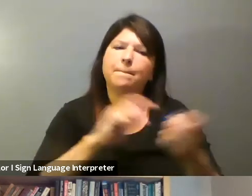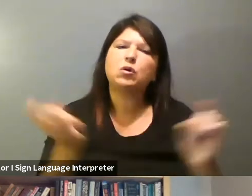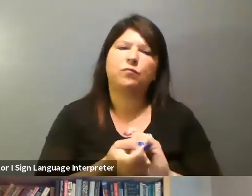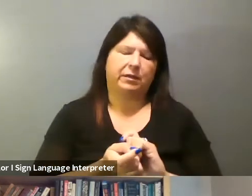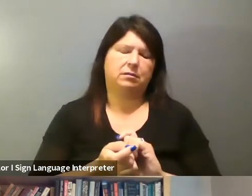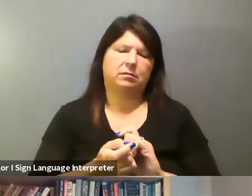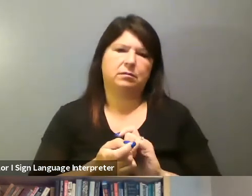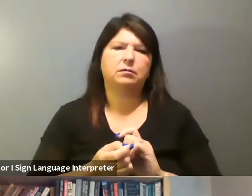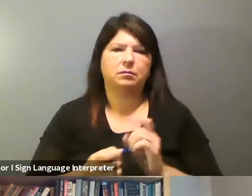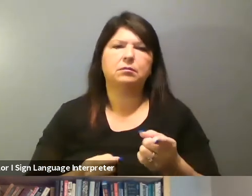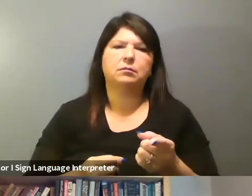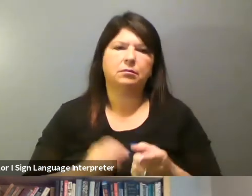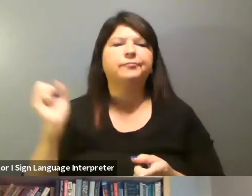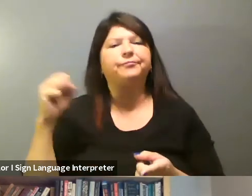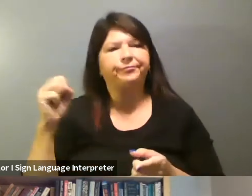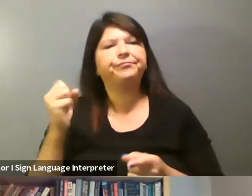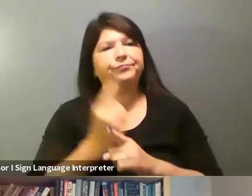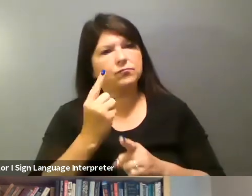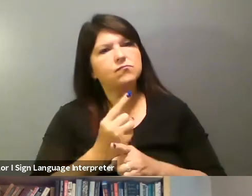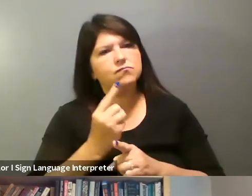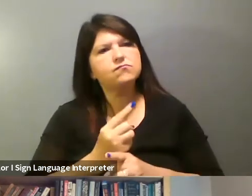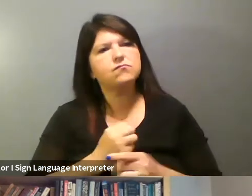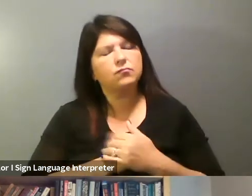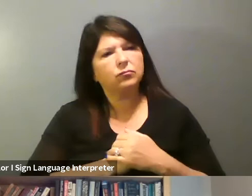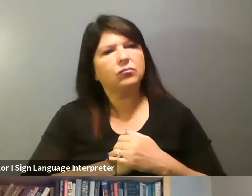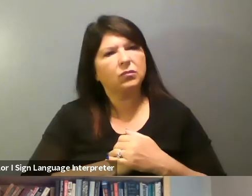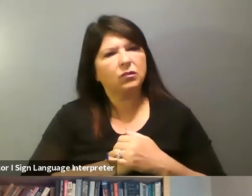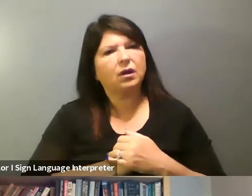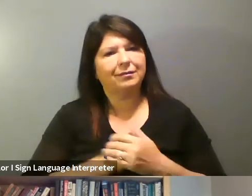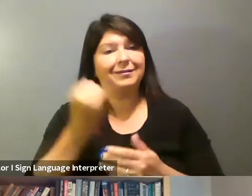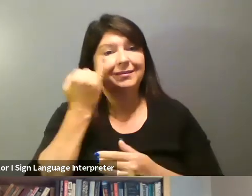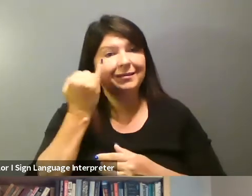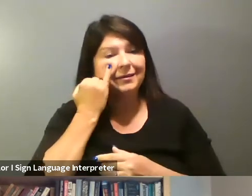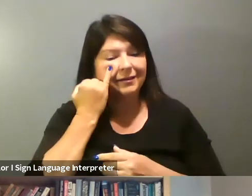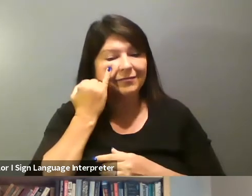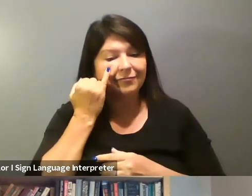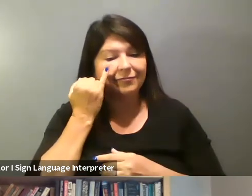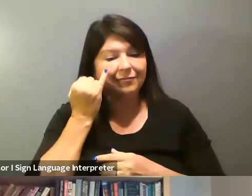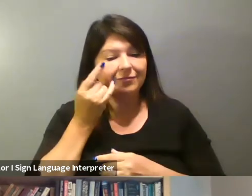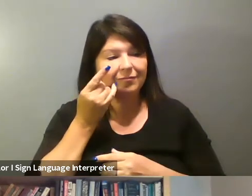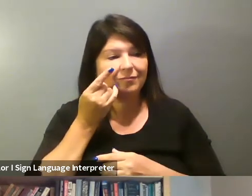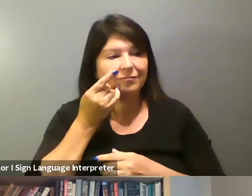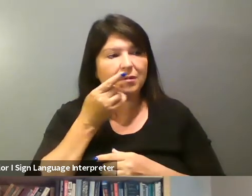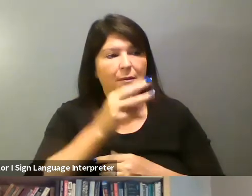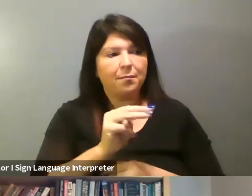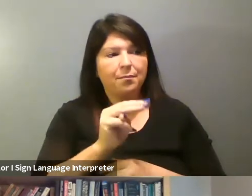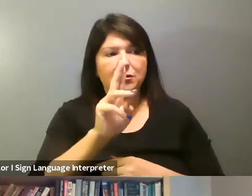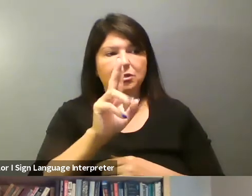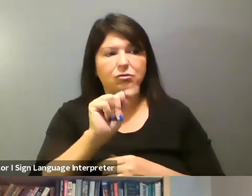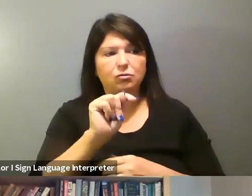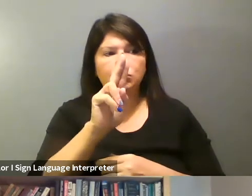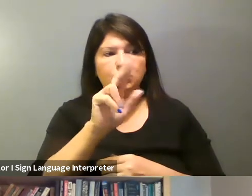Exactly. And that would have, if he was released, that would have changed the whole narrative structure. Totally. Exactly. And